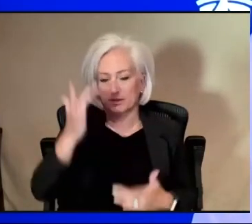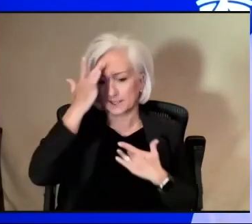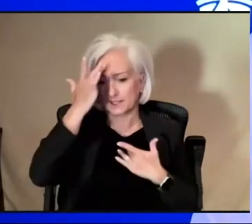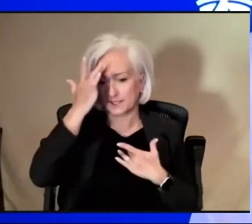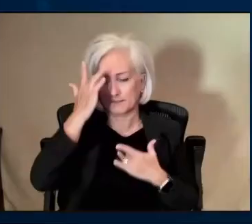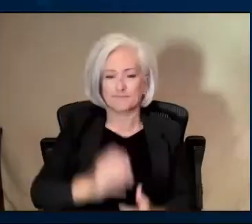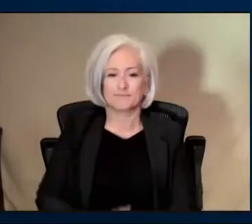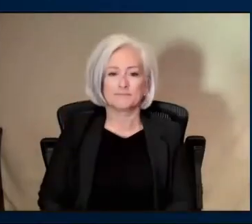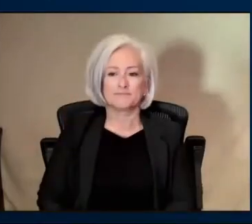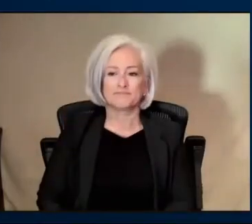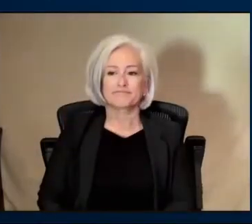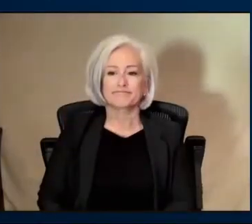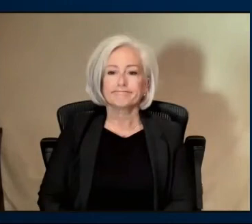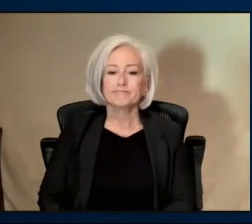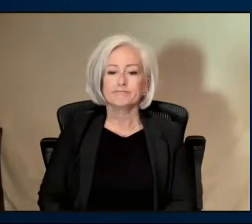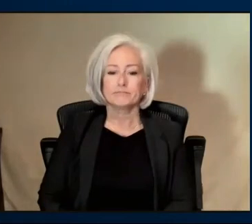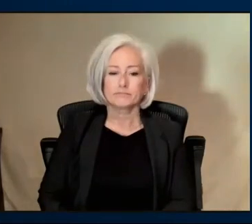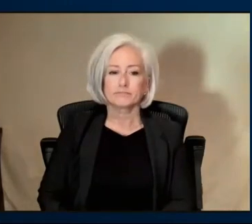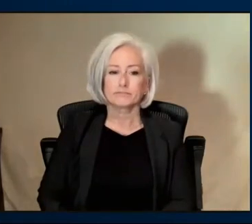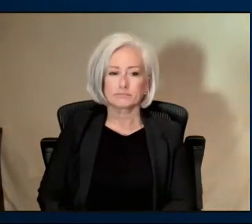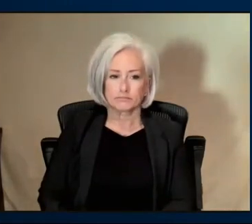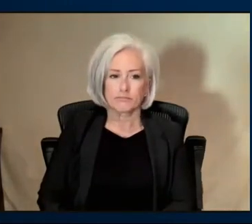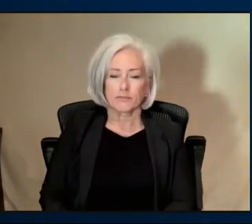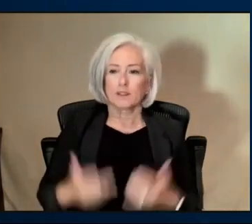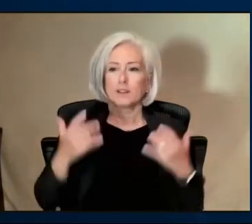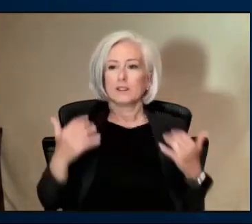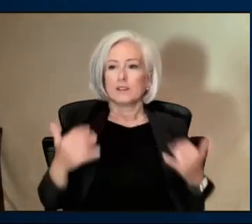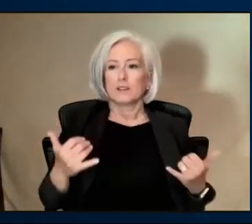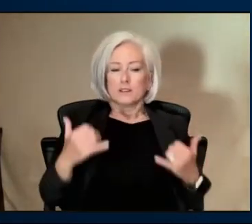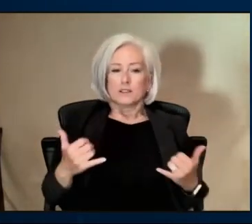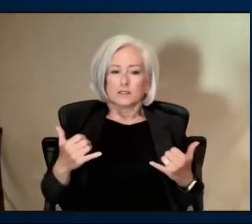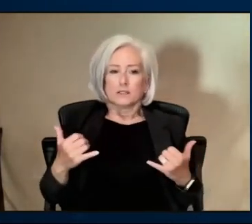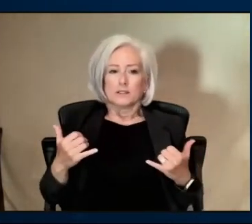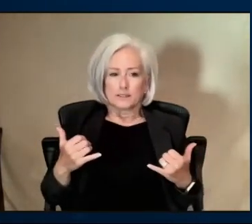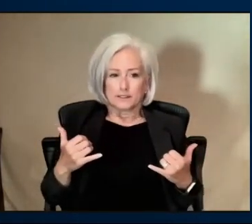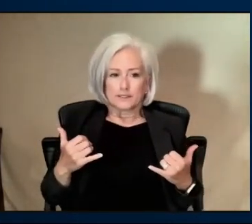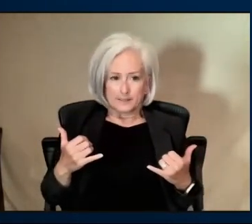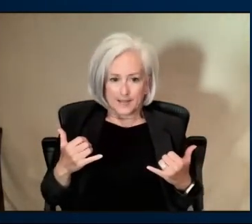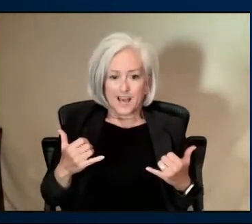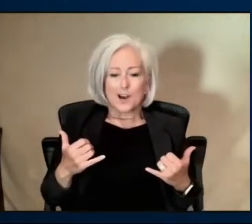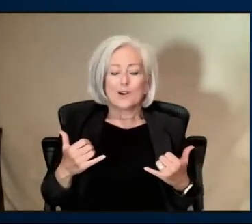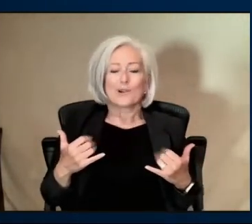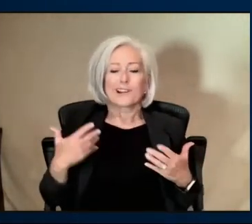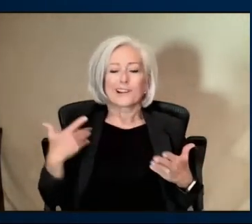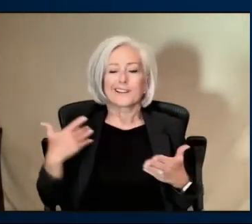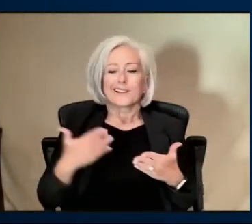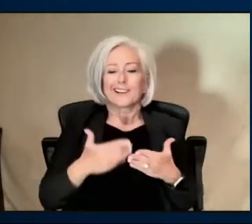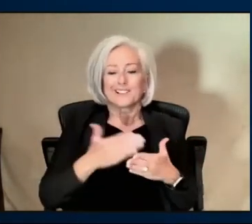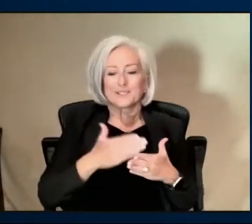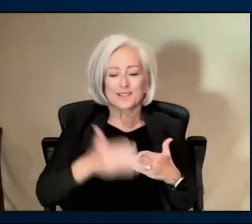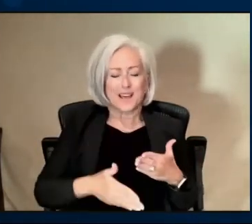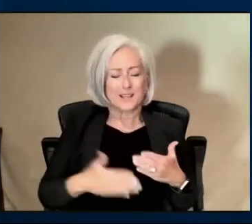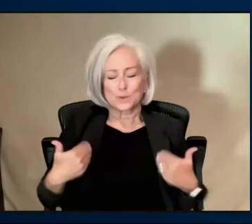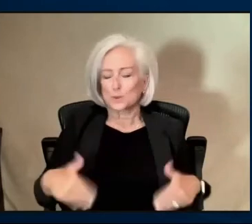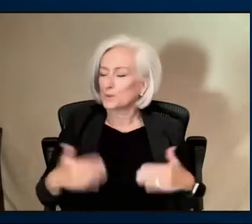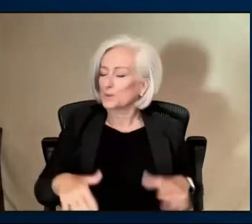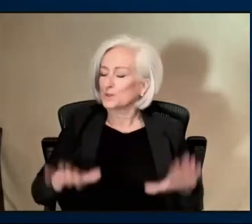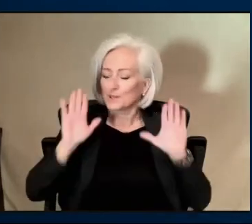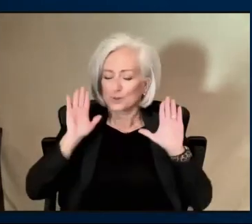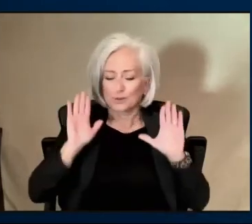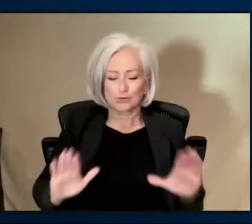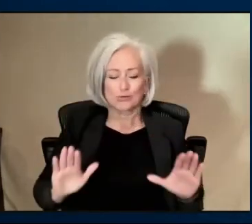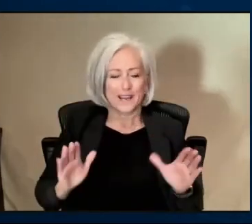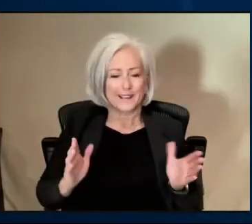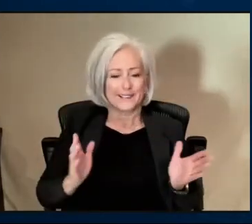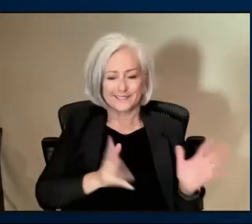All right. We're going to move on to wrapping this up. This has just been a great discussion. I'm really looking